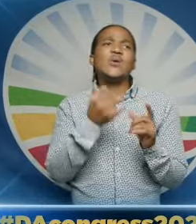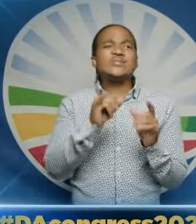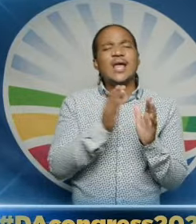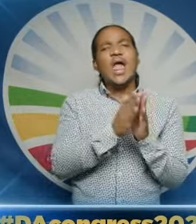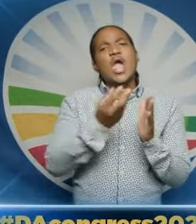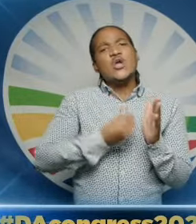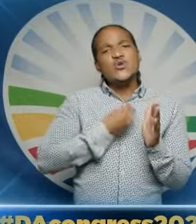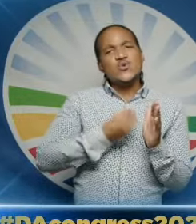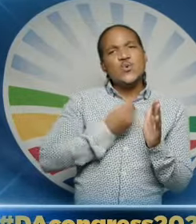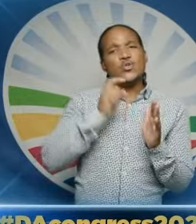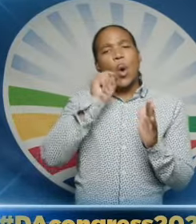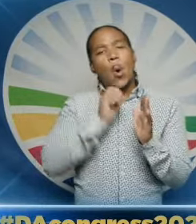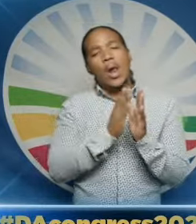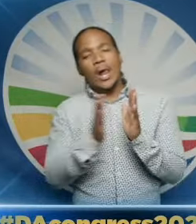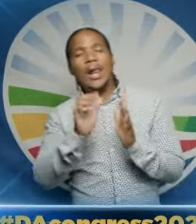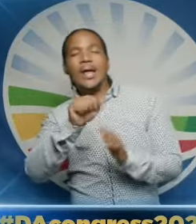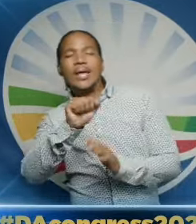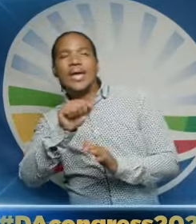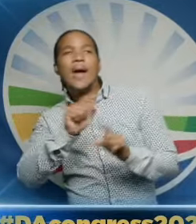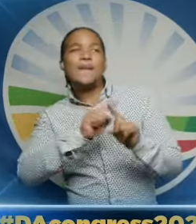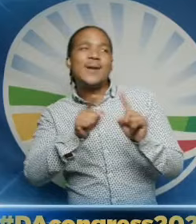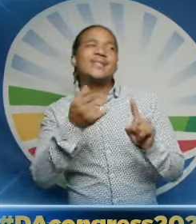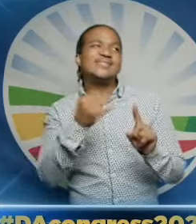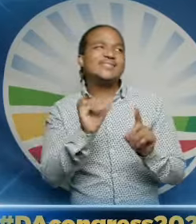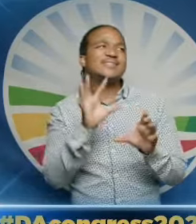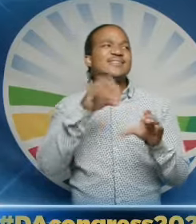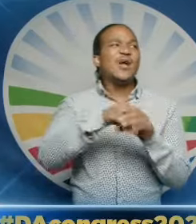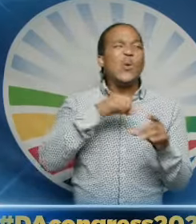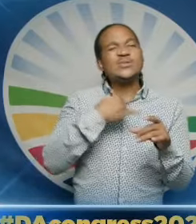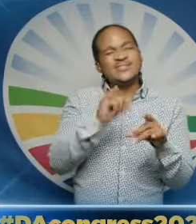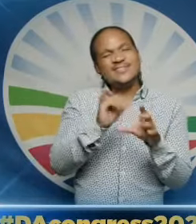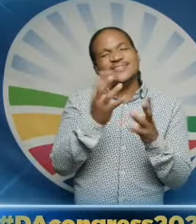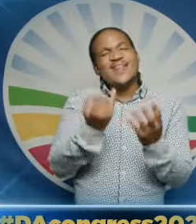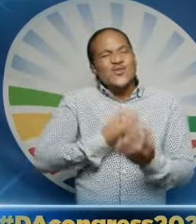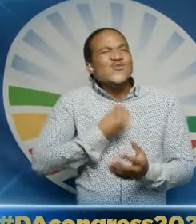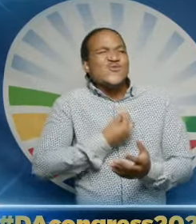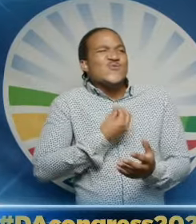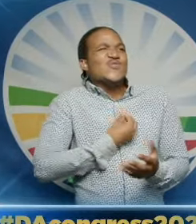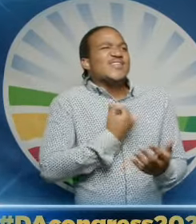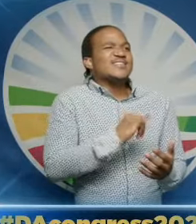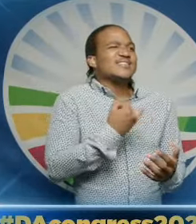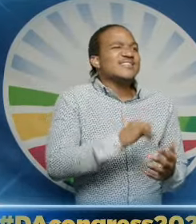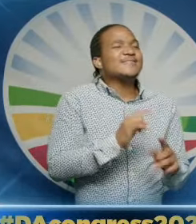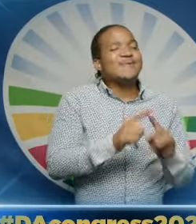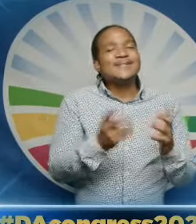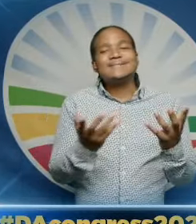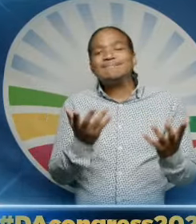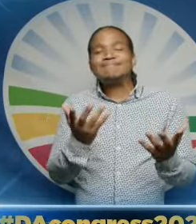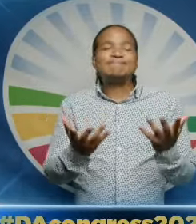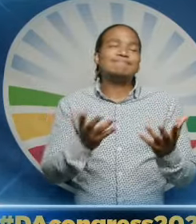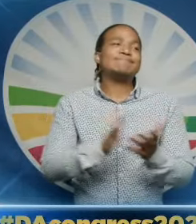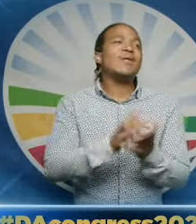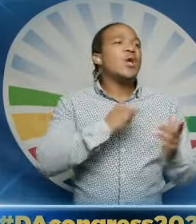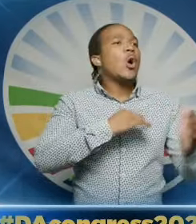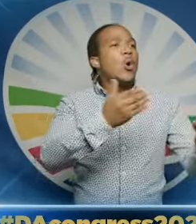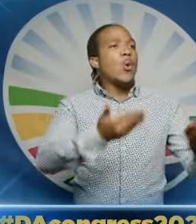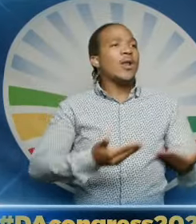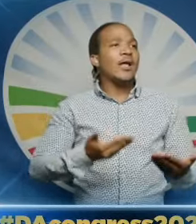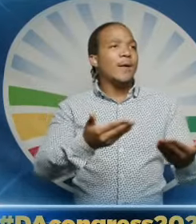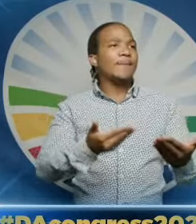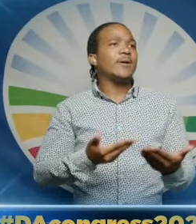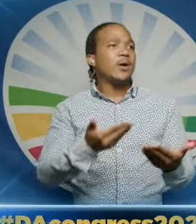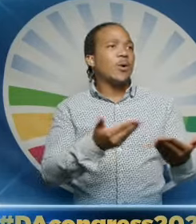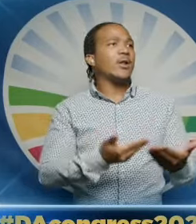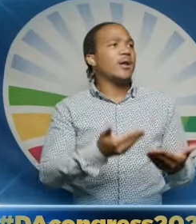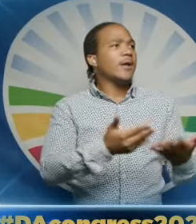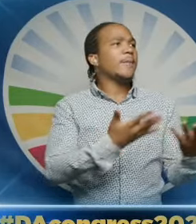and our side. You still fall in the category. Honorary youth members, welcome. Kadli, do you agree with